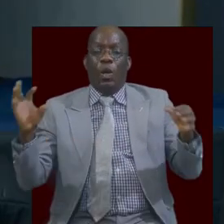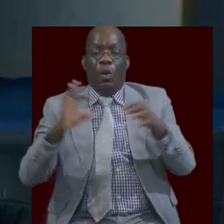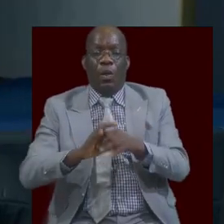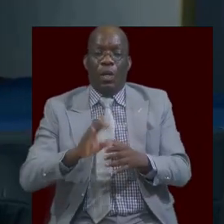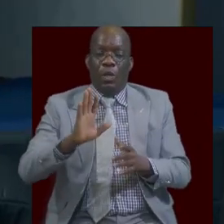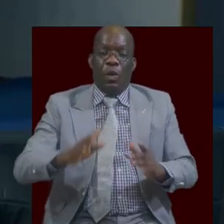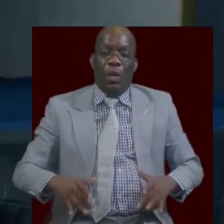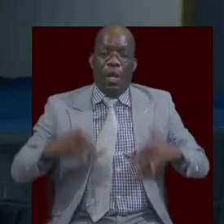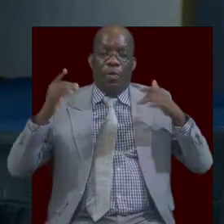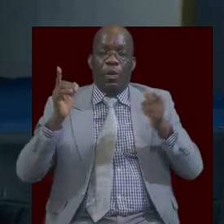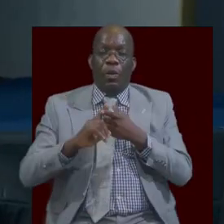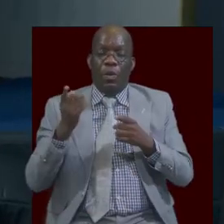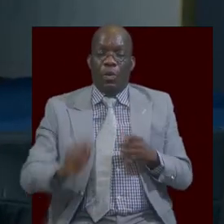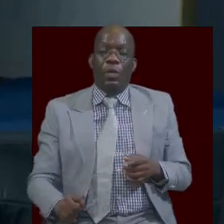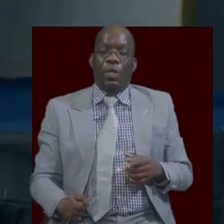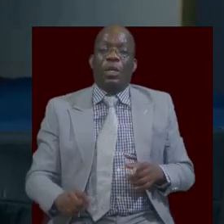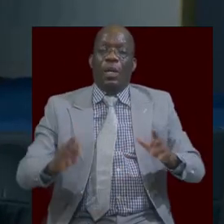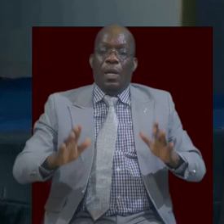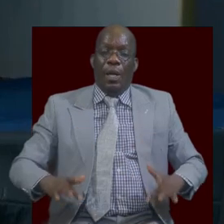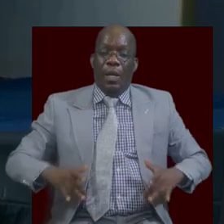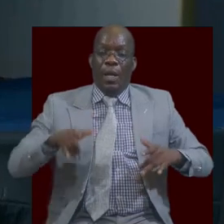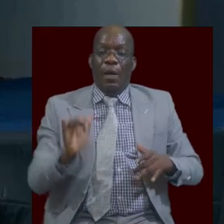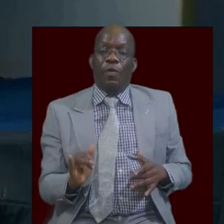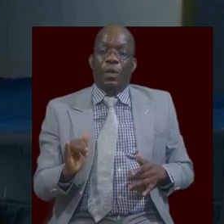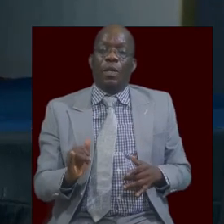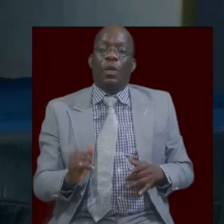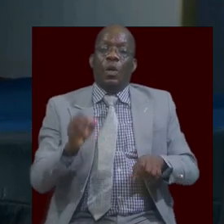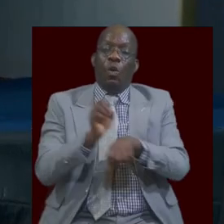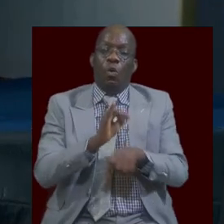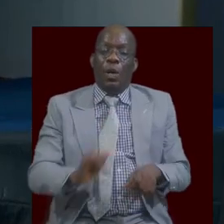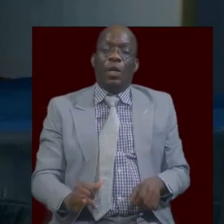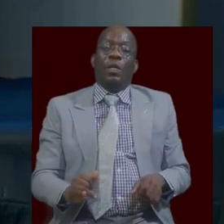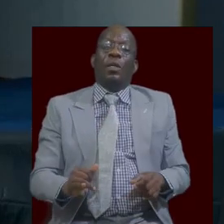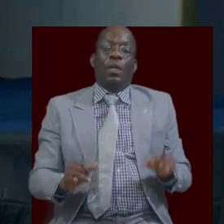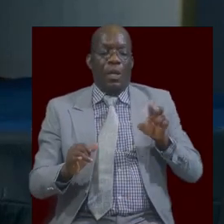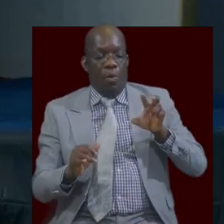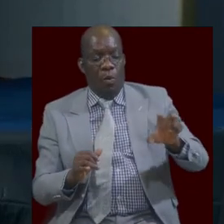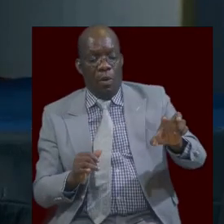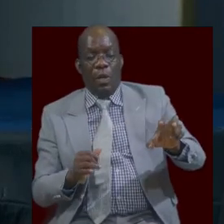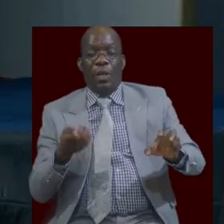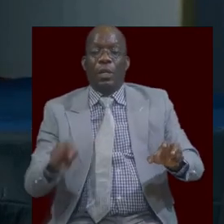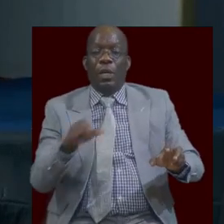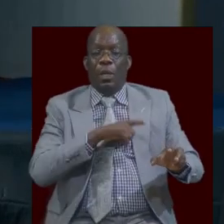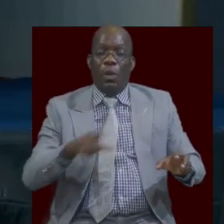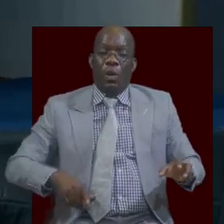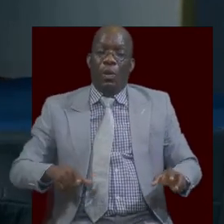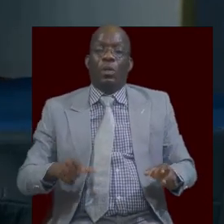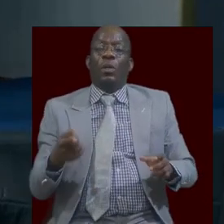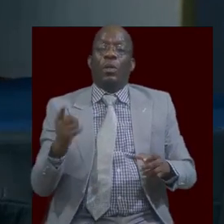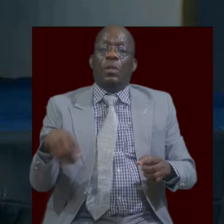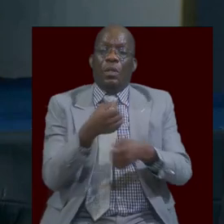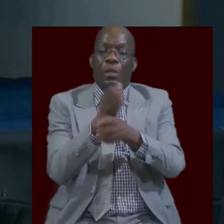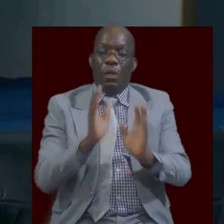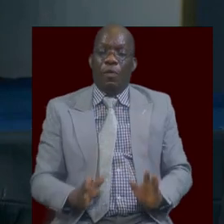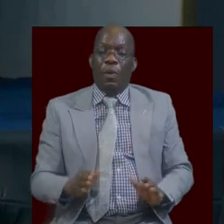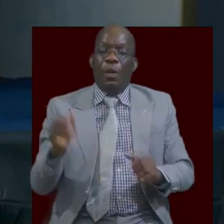lively, active socket, to the Lord, the Savior, and everything